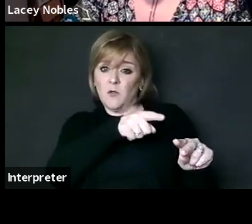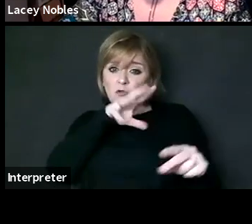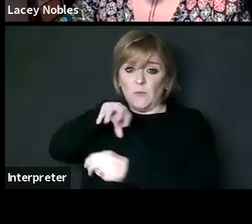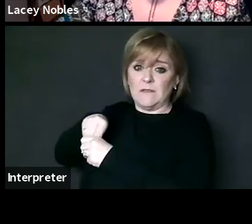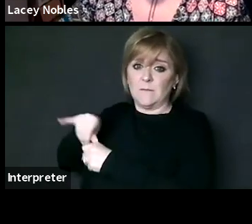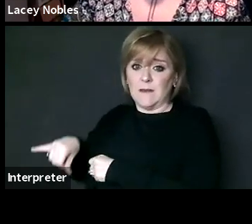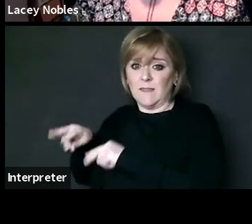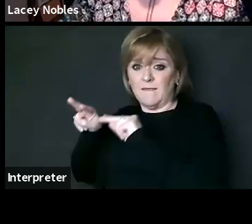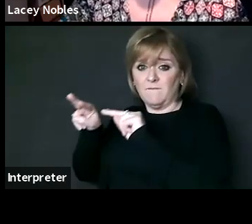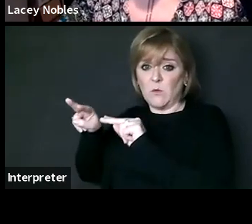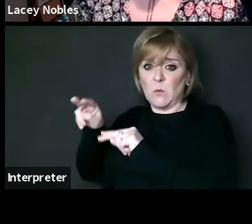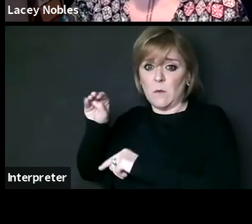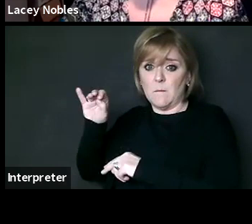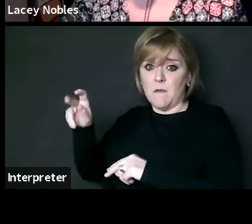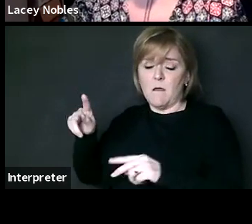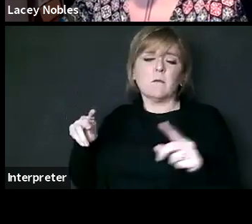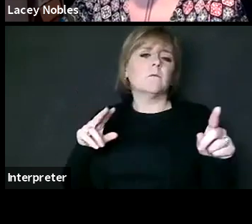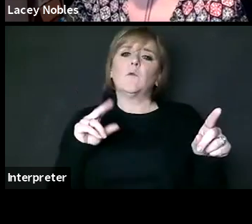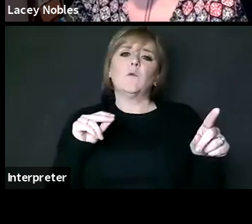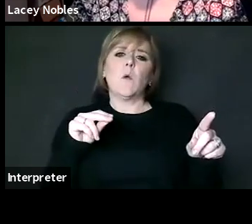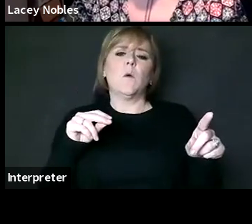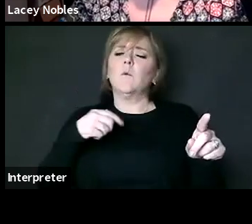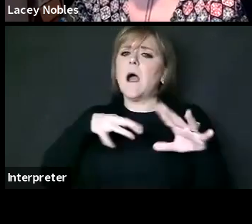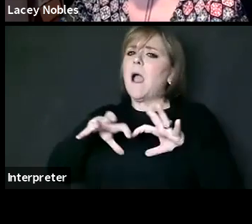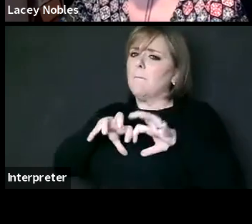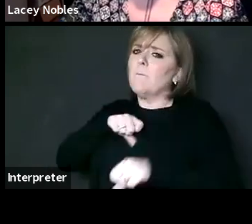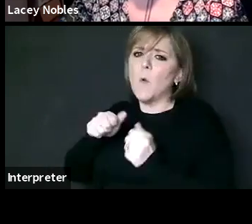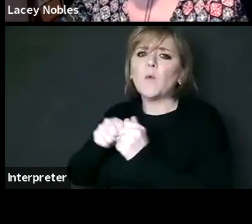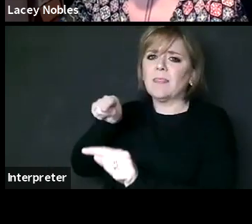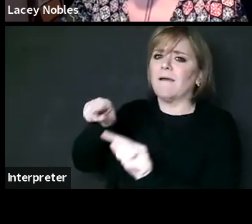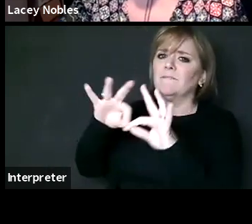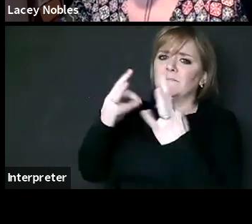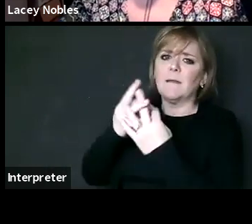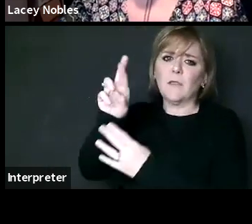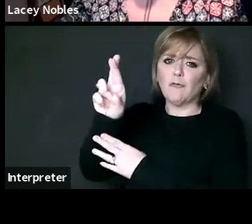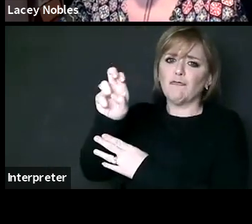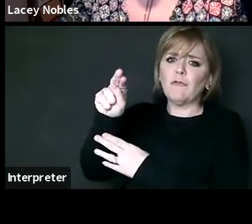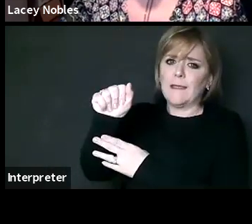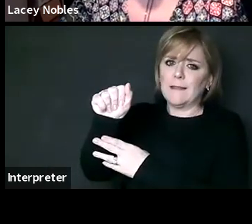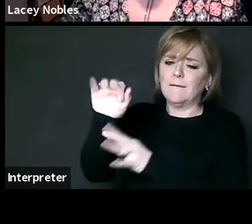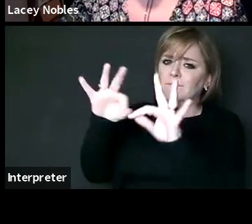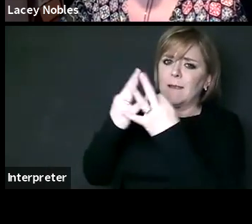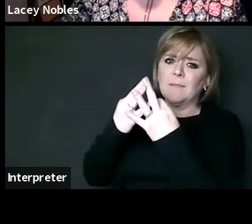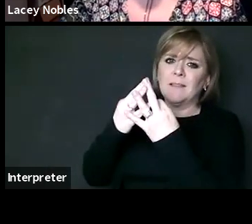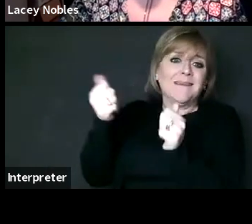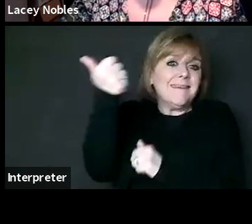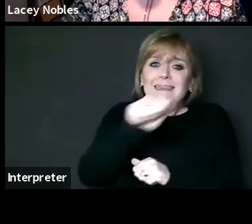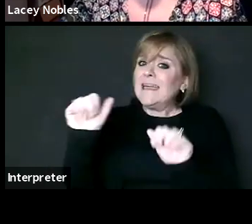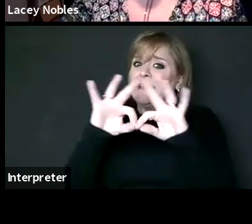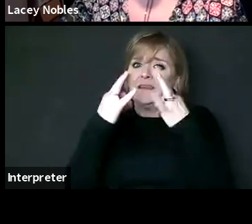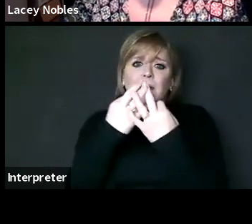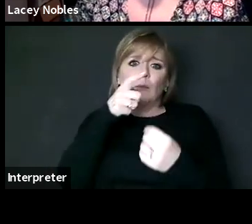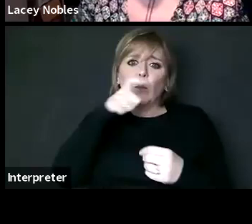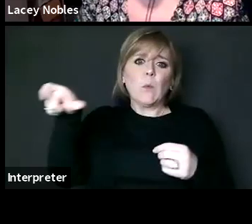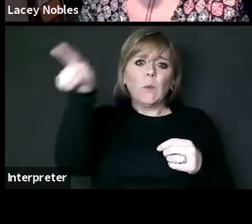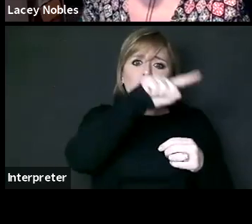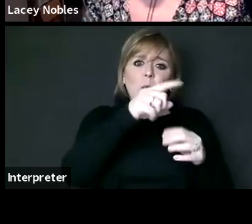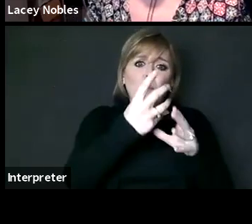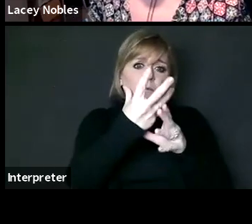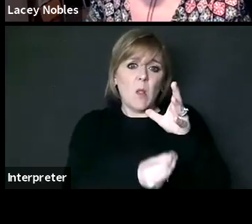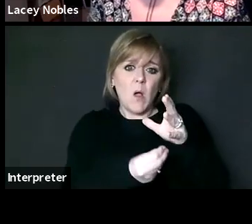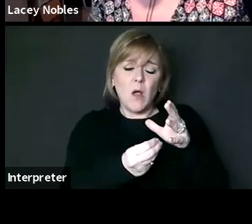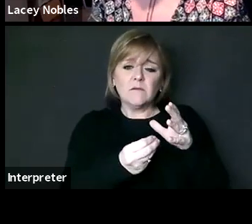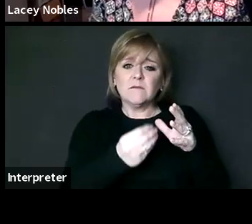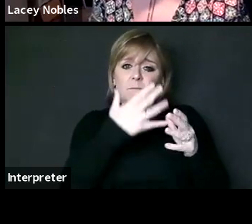No, I don't. I mourn with the Reyna family and all the families that have lost loved ones in